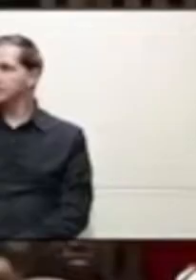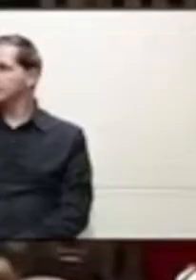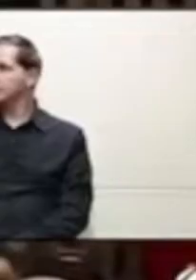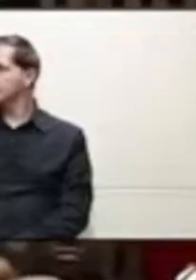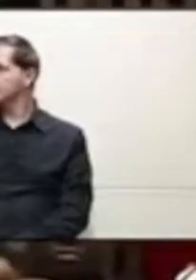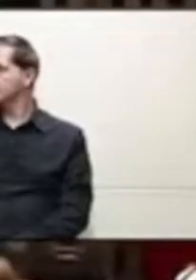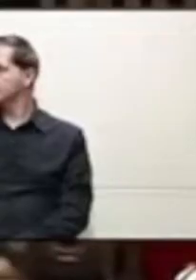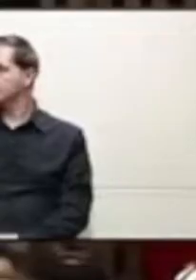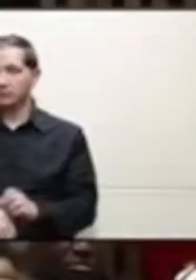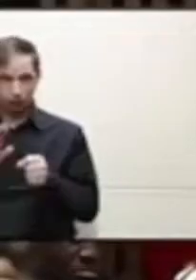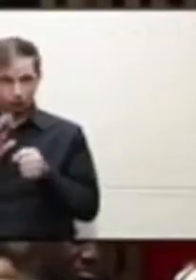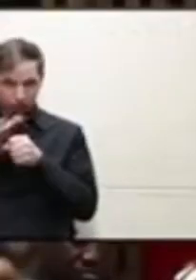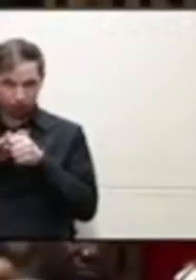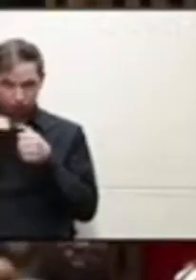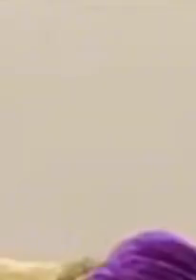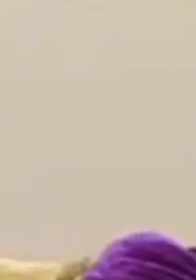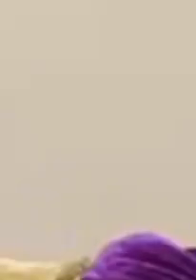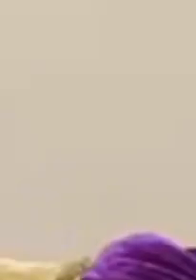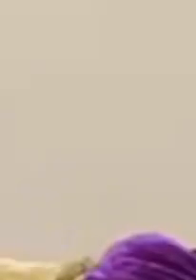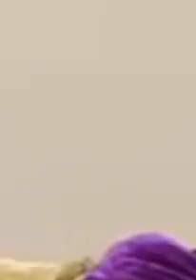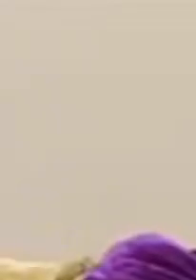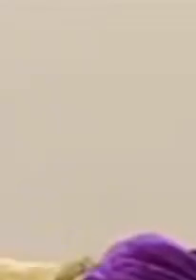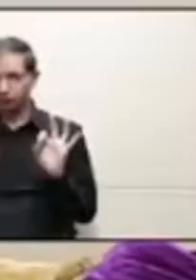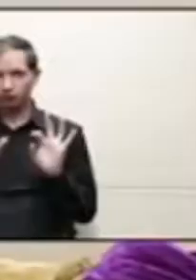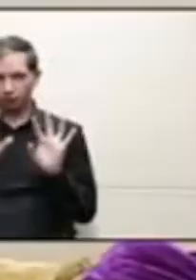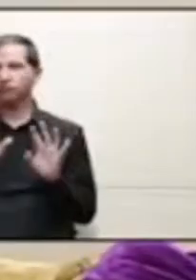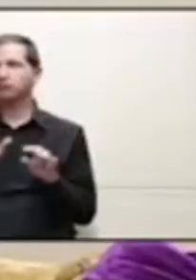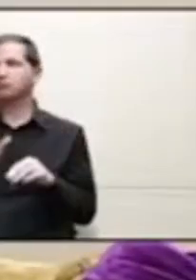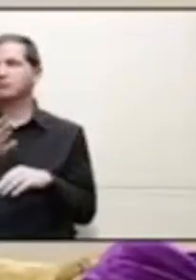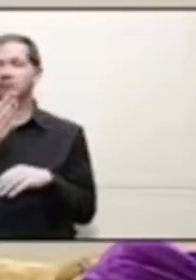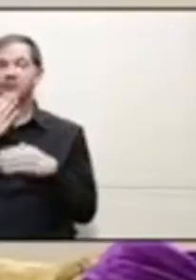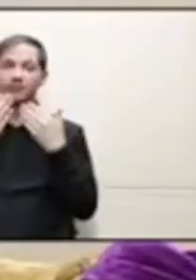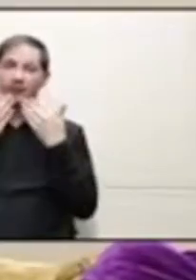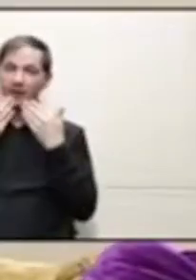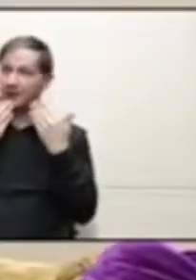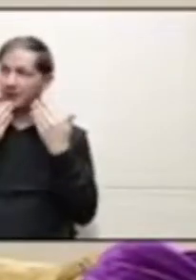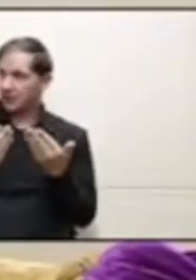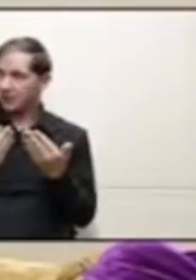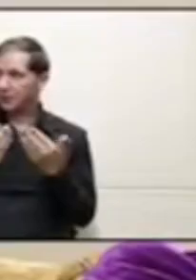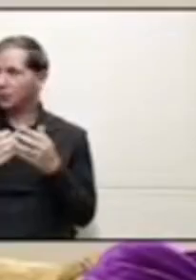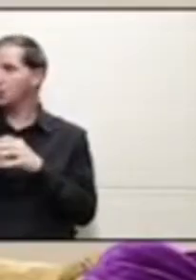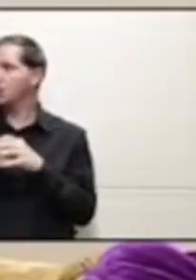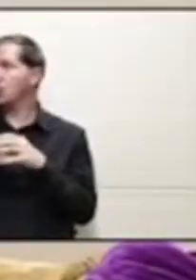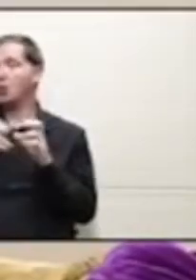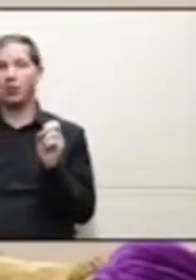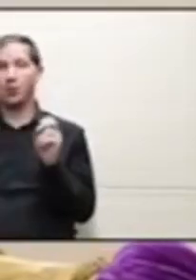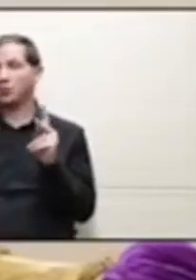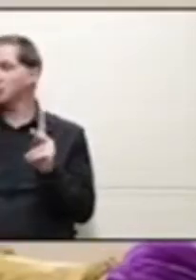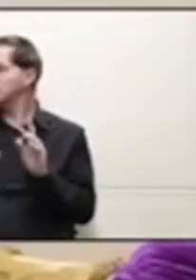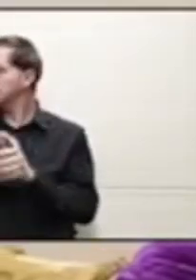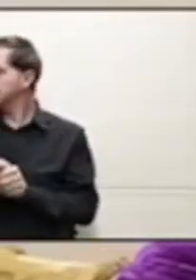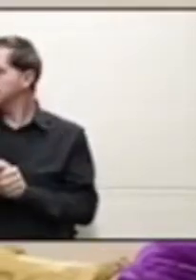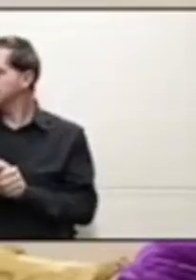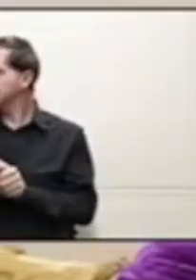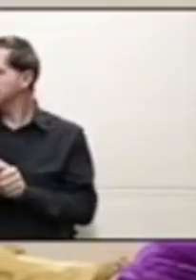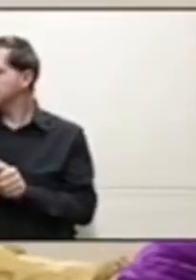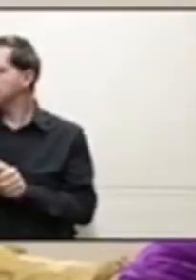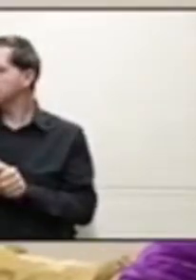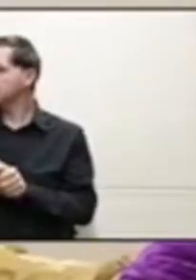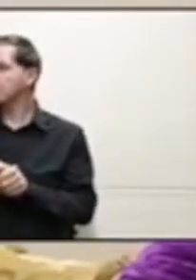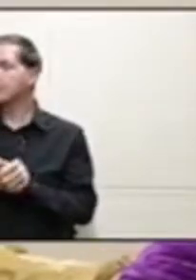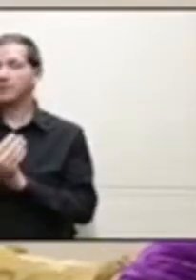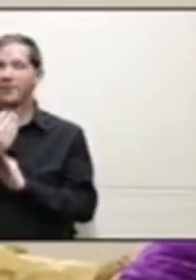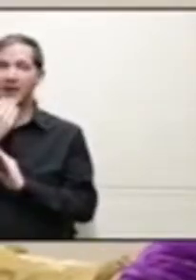Hello? Yeah, that's it. Okay. All right. Thank you very much, and thanks for the opportunity. And thank you to the Mafeking